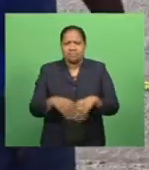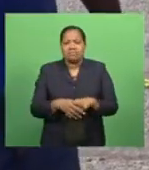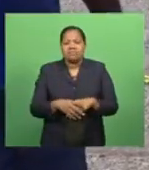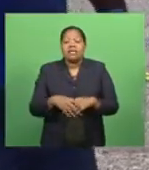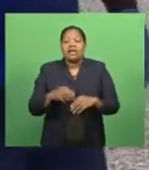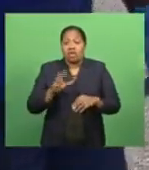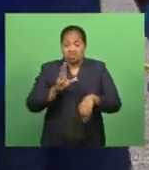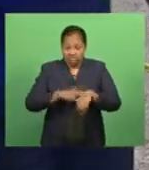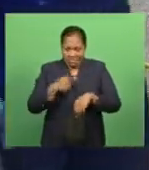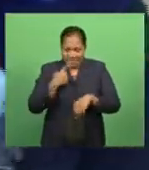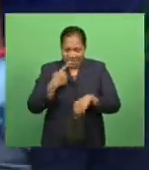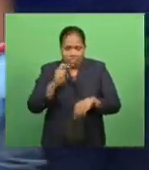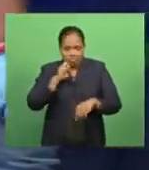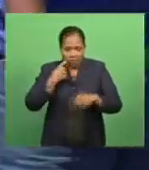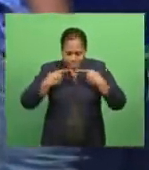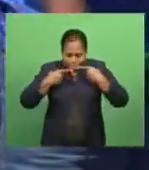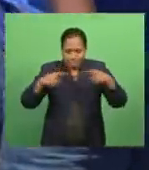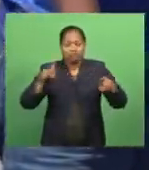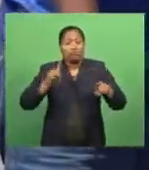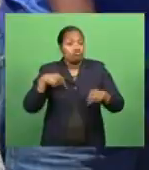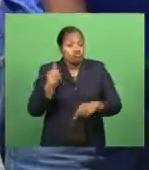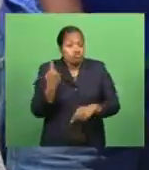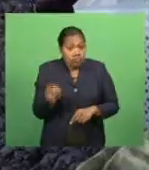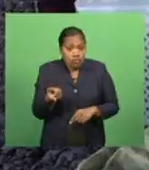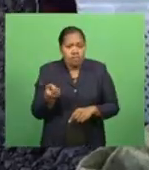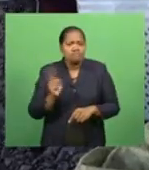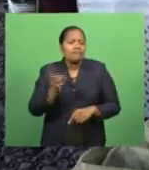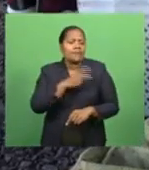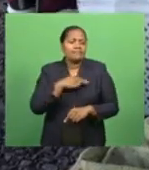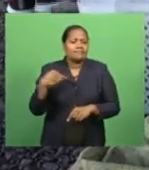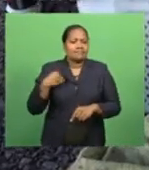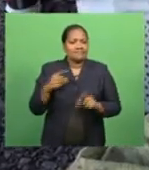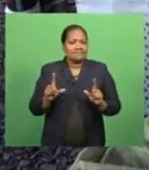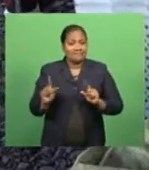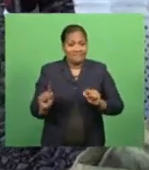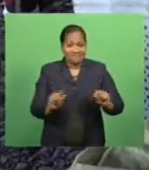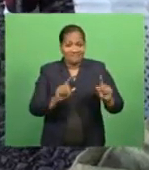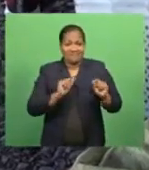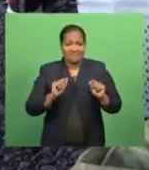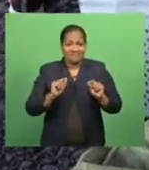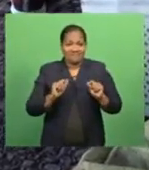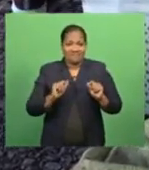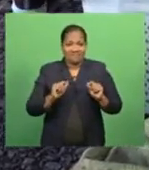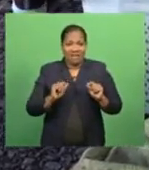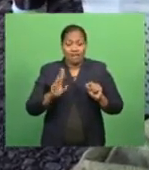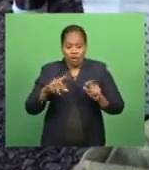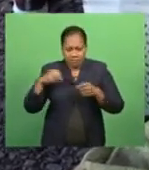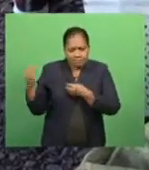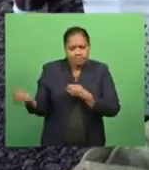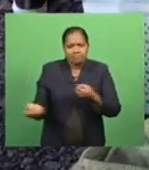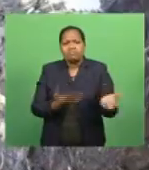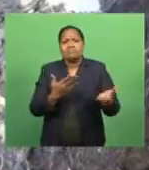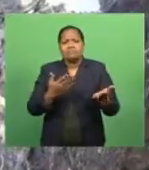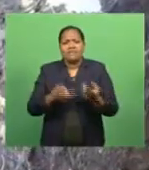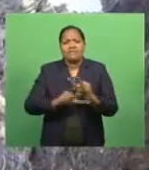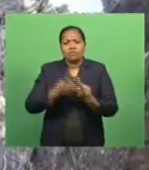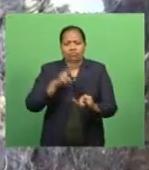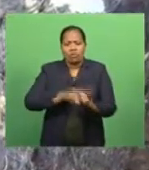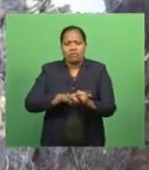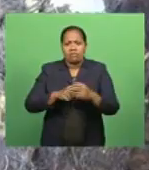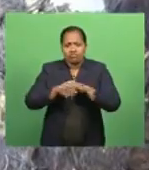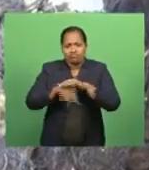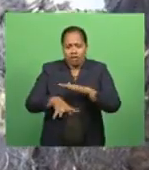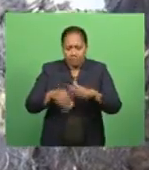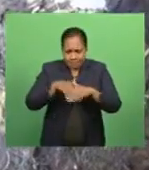will make a major announcement tomorrow on what the ministry will be doing to push the supply of vegetables and root crops in the market.